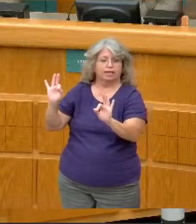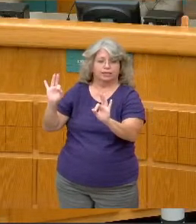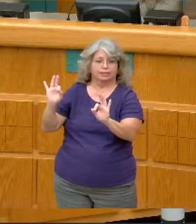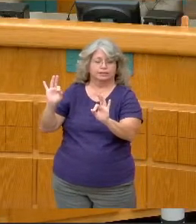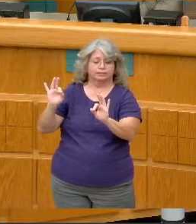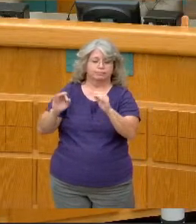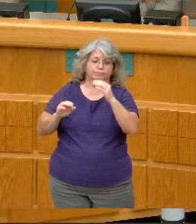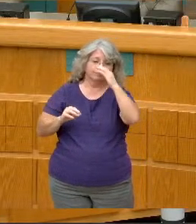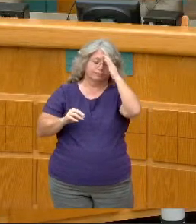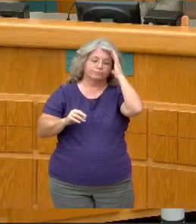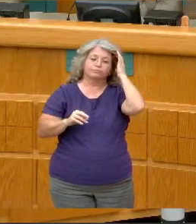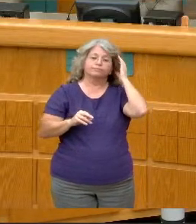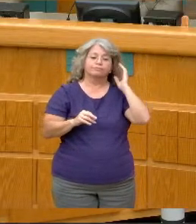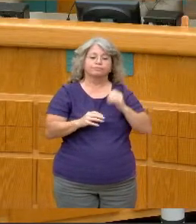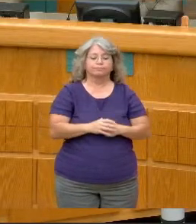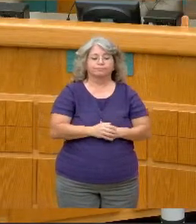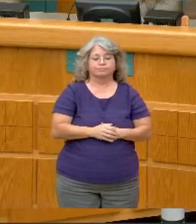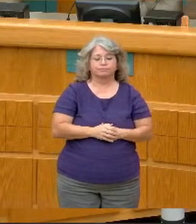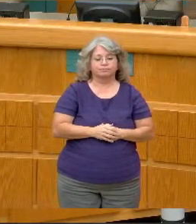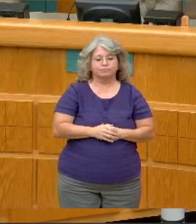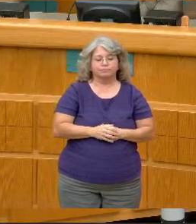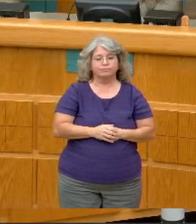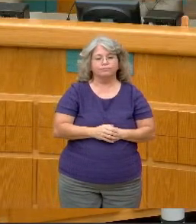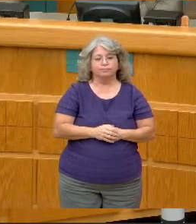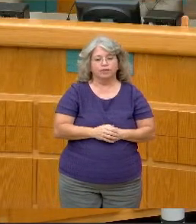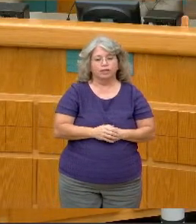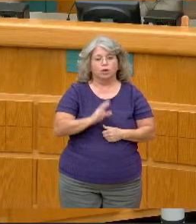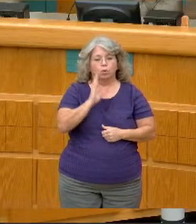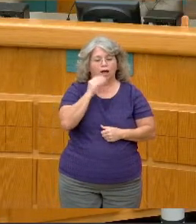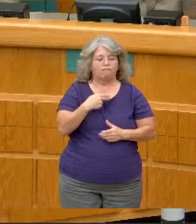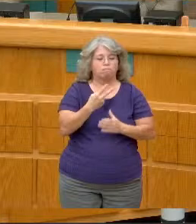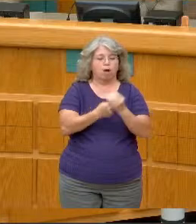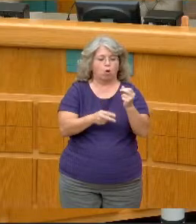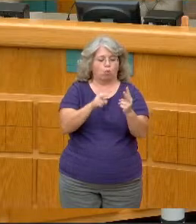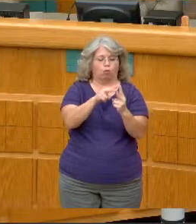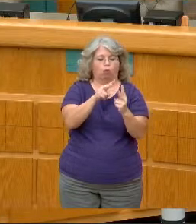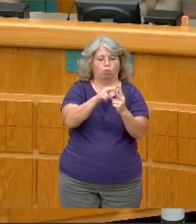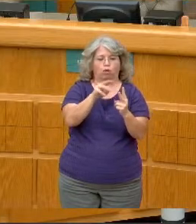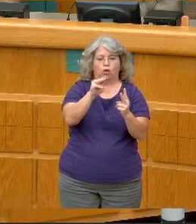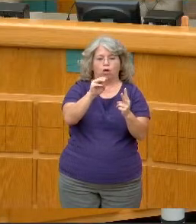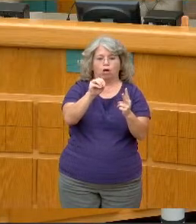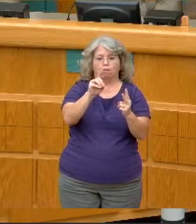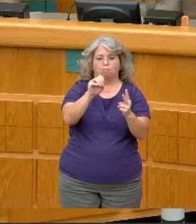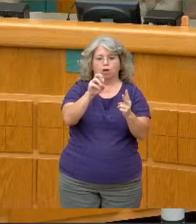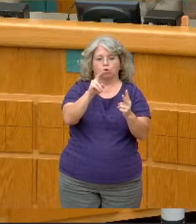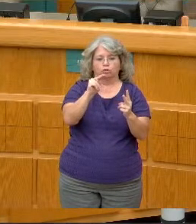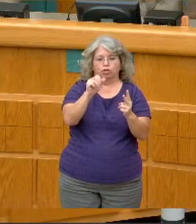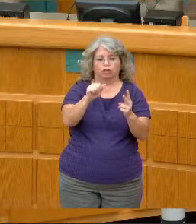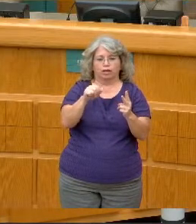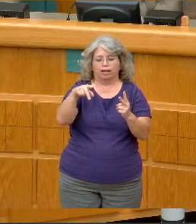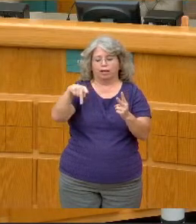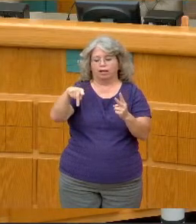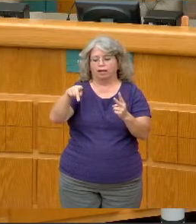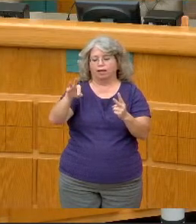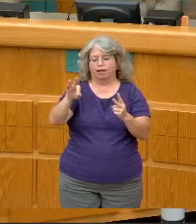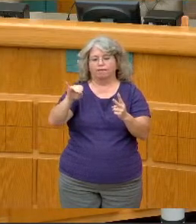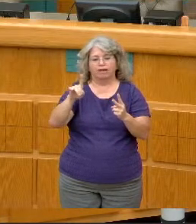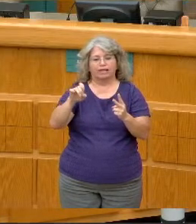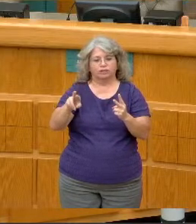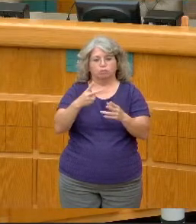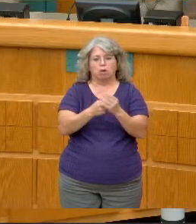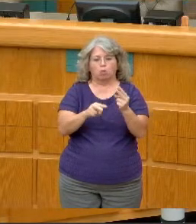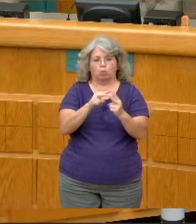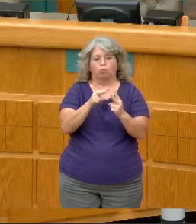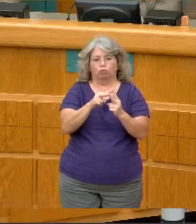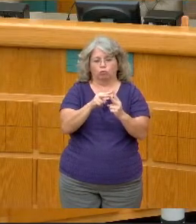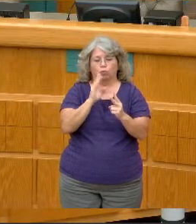then you can go into the carnival for free. So we will have both Moderna and Pfizer vaccine available